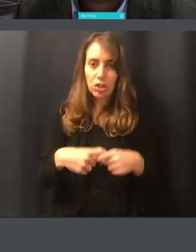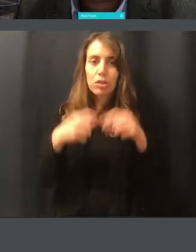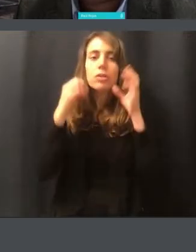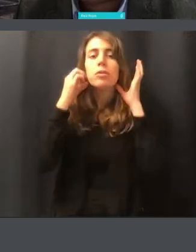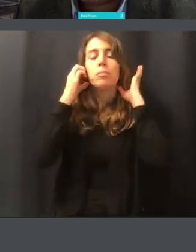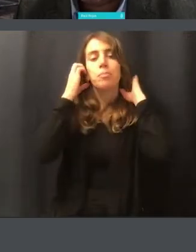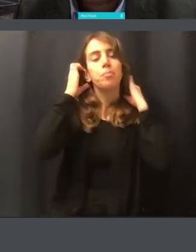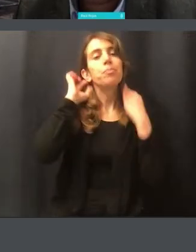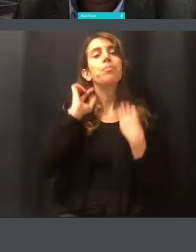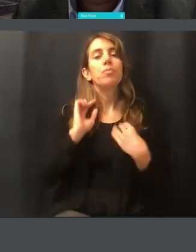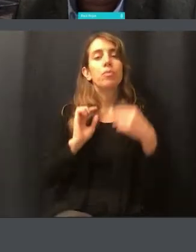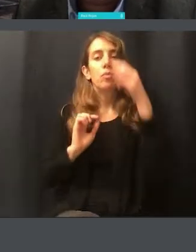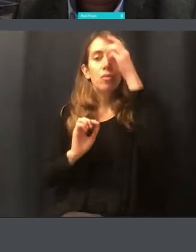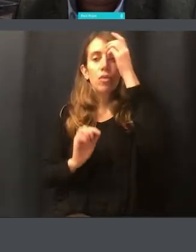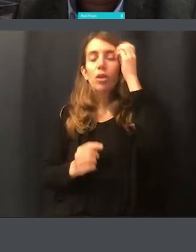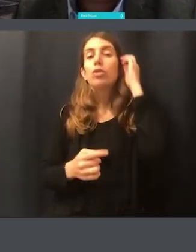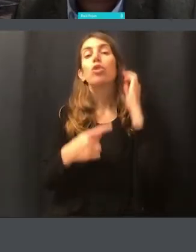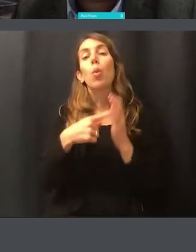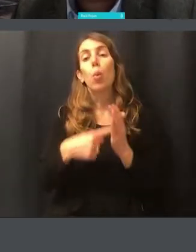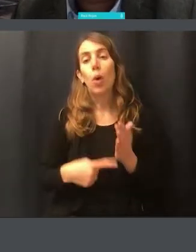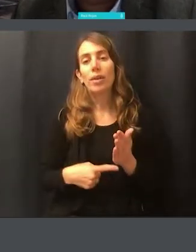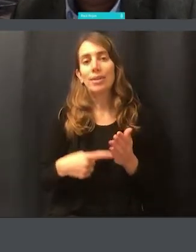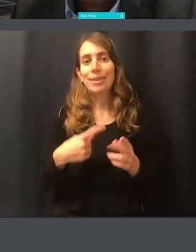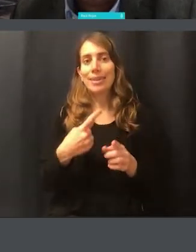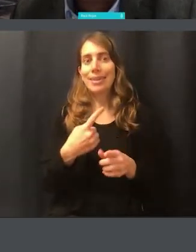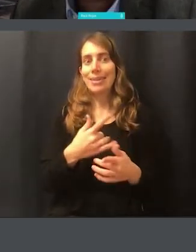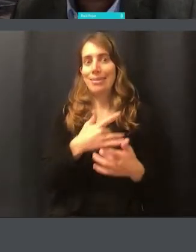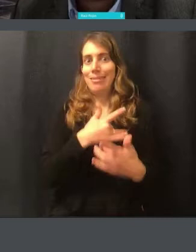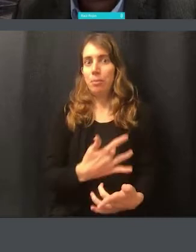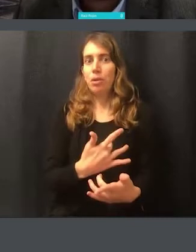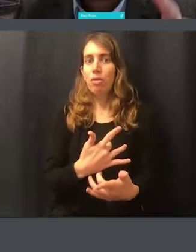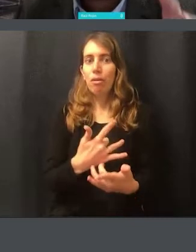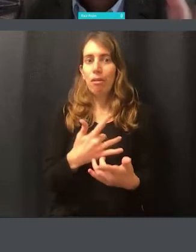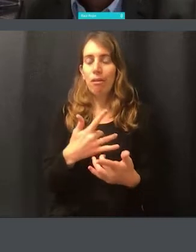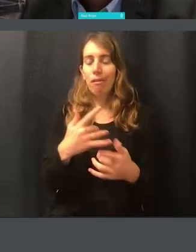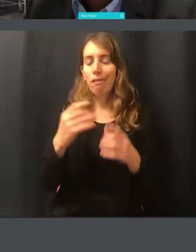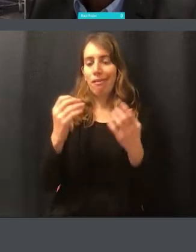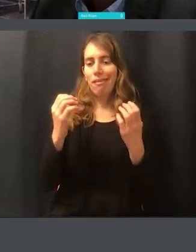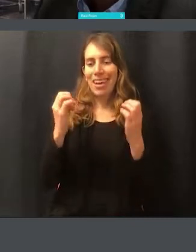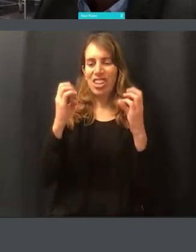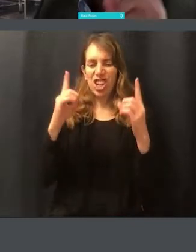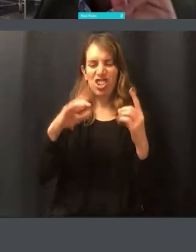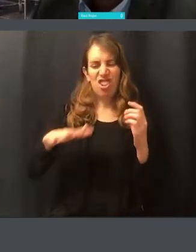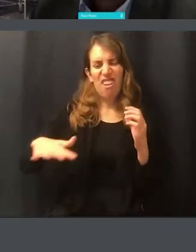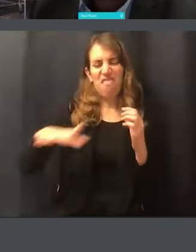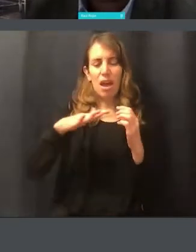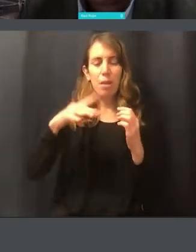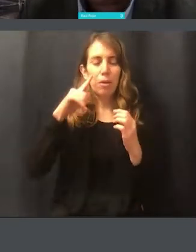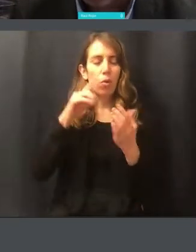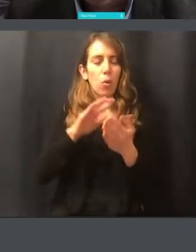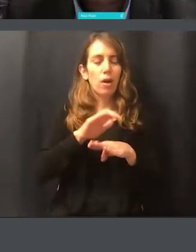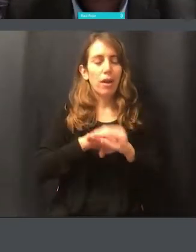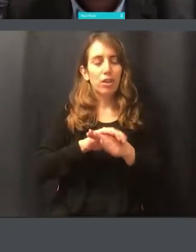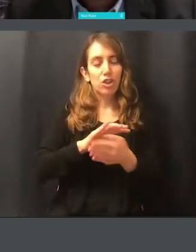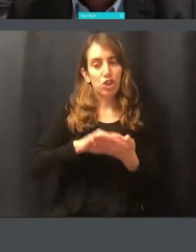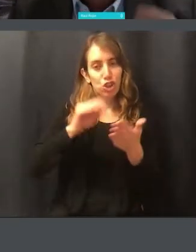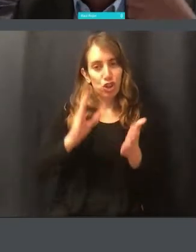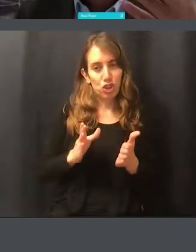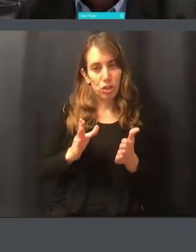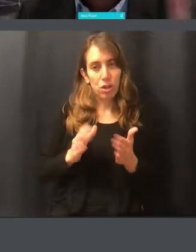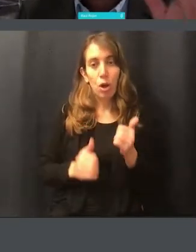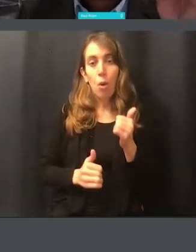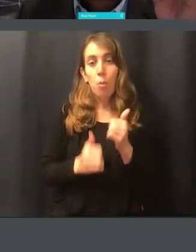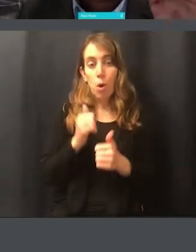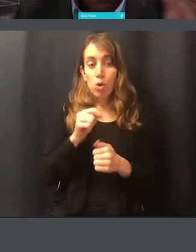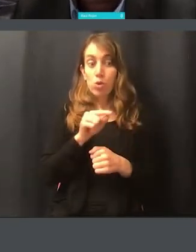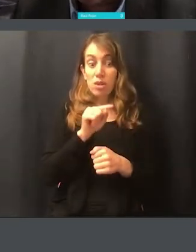is what is the typical educational environment of English learners? The vast majority of them are concentrated in larger urban areas, and so they go to